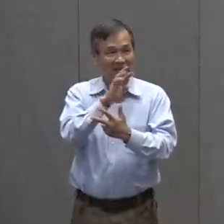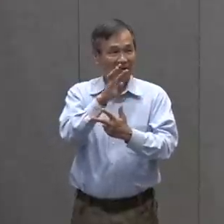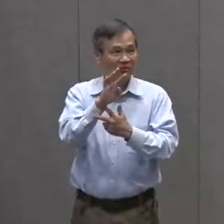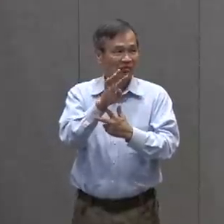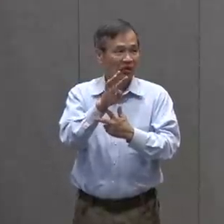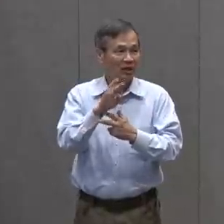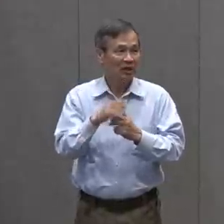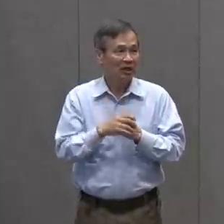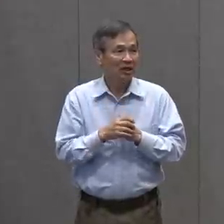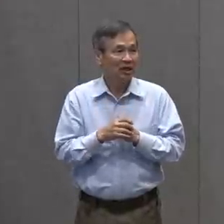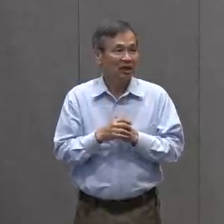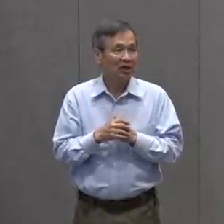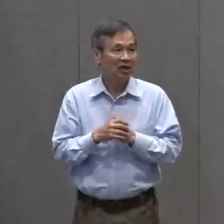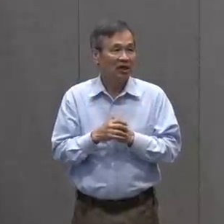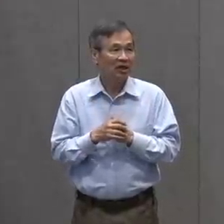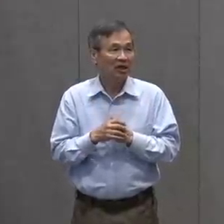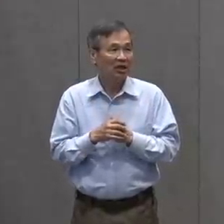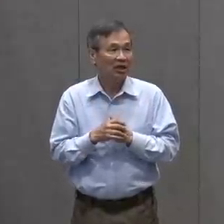Tammy?